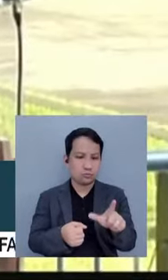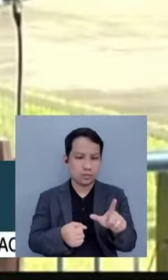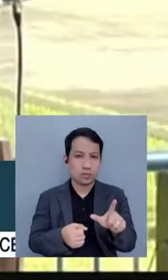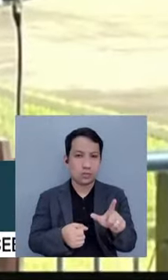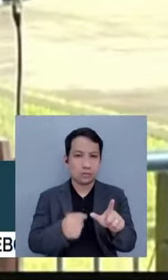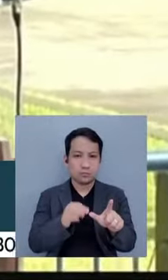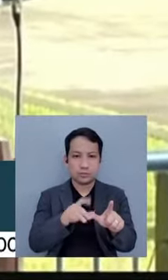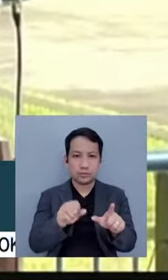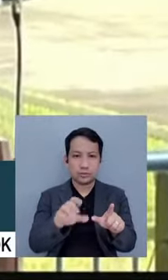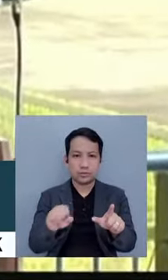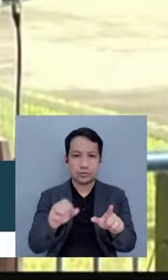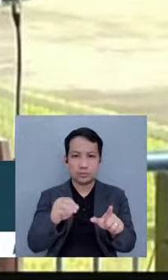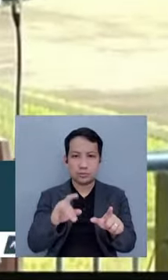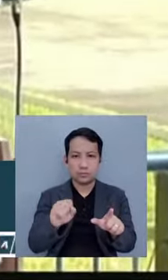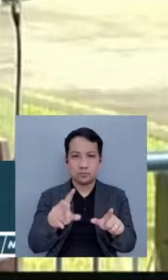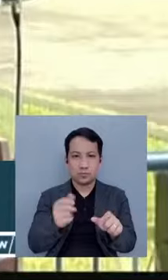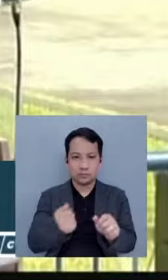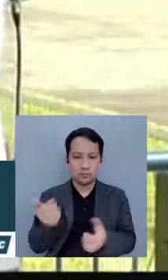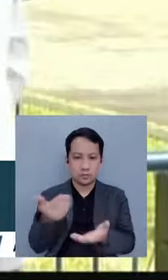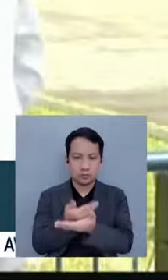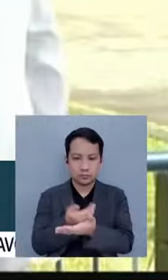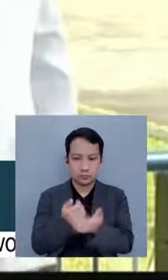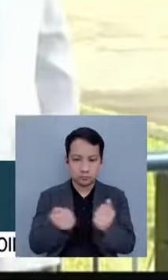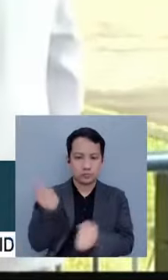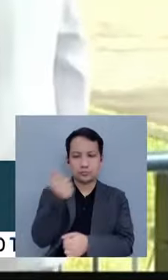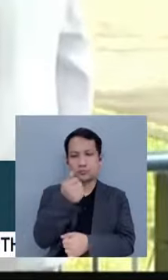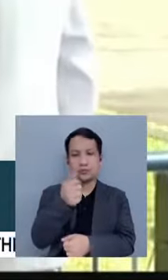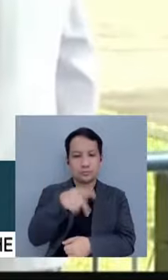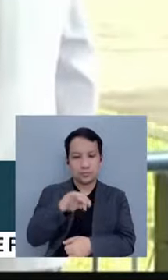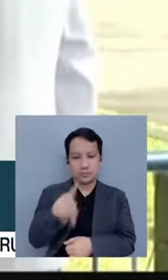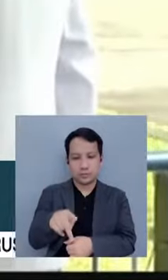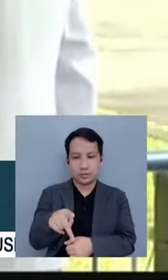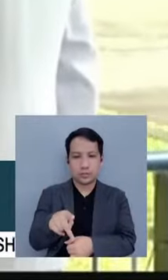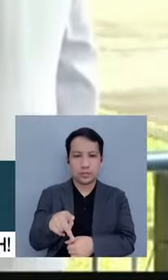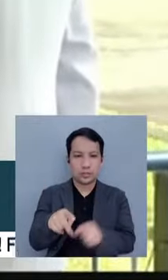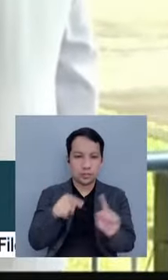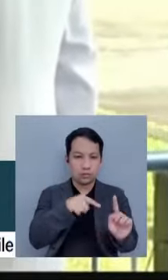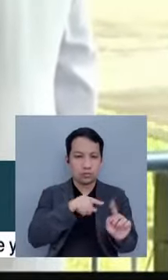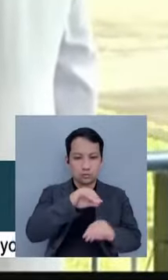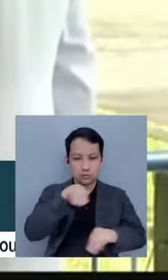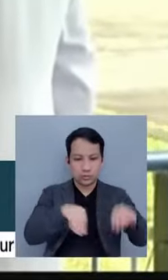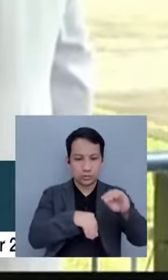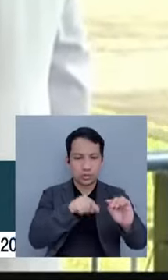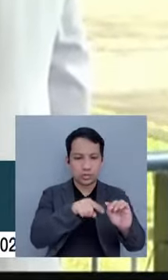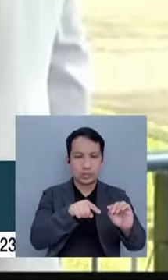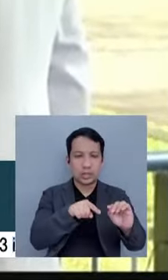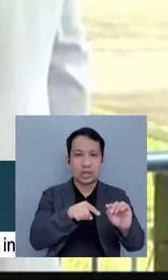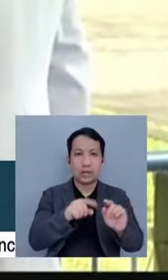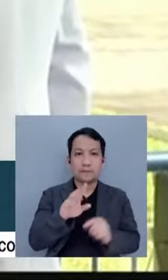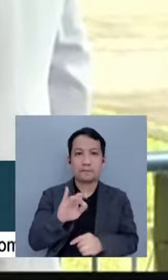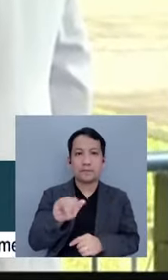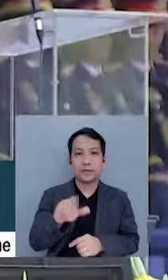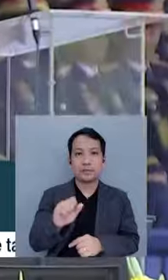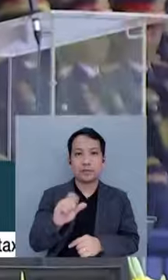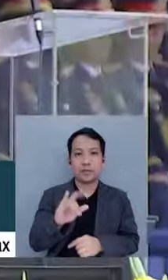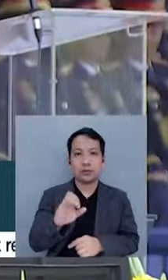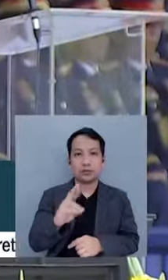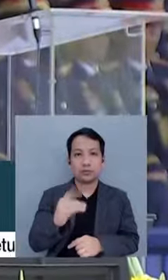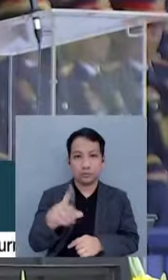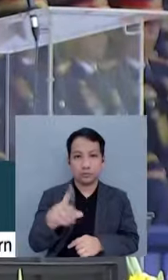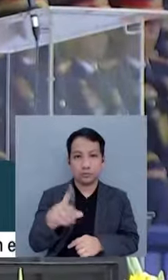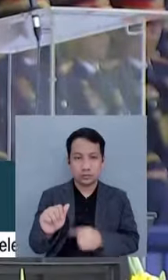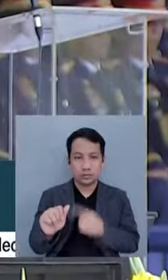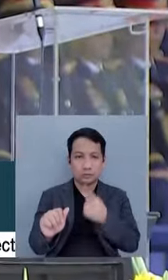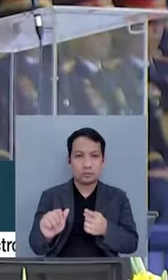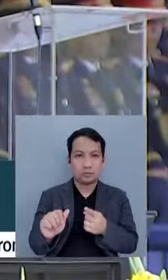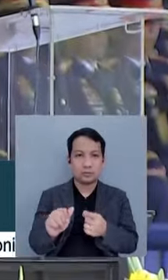of the Philippine National Police. Marbil replaces Benjamin Acorda, who retired Sunday. Marbil previously served as officer in charge